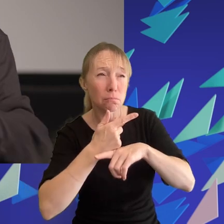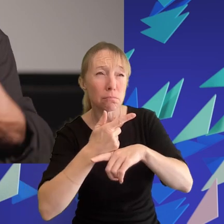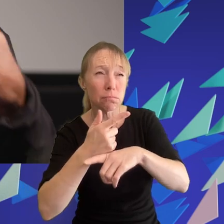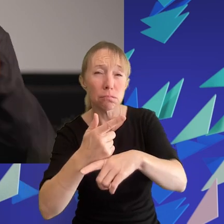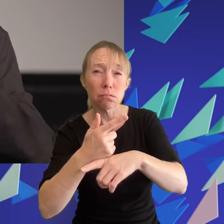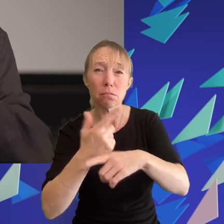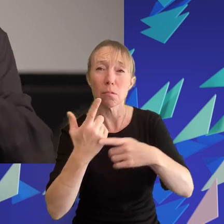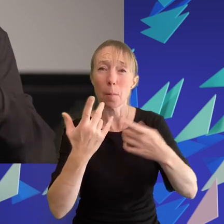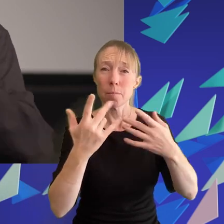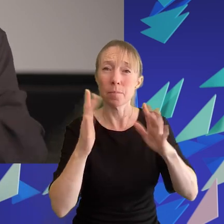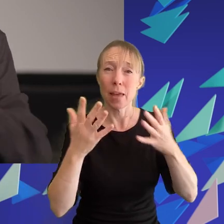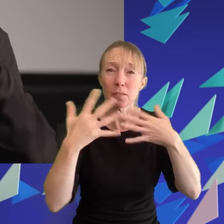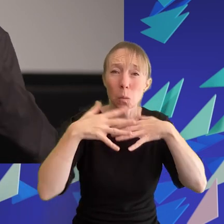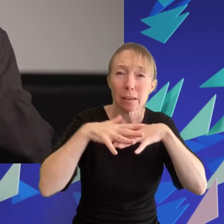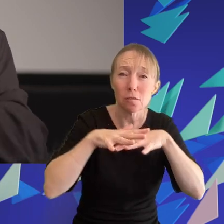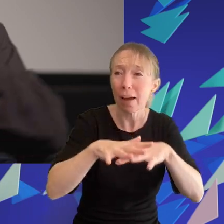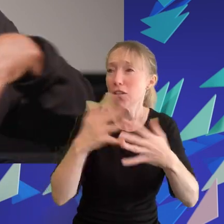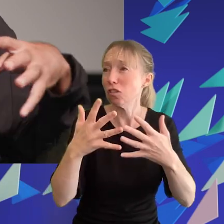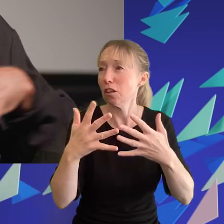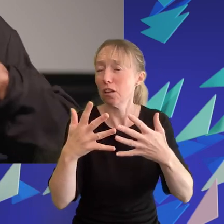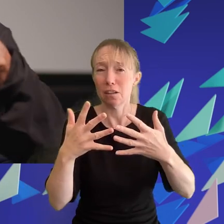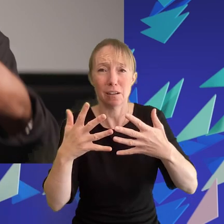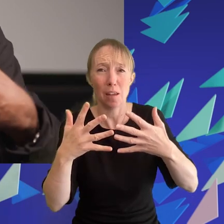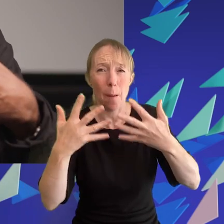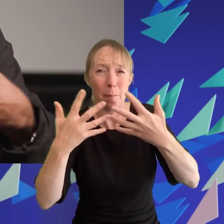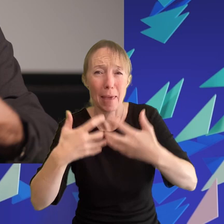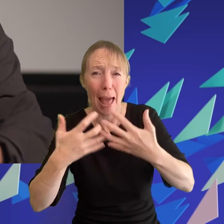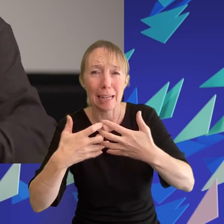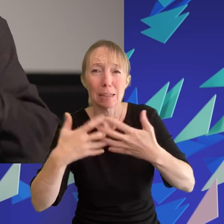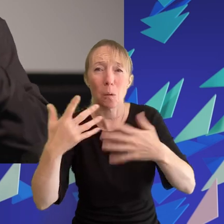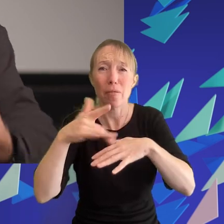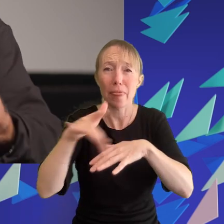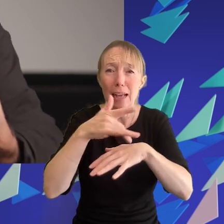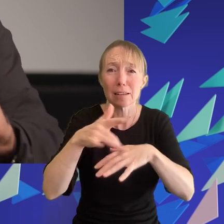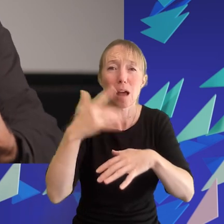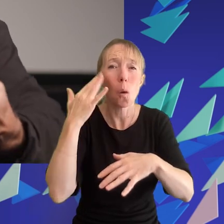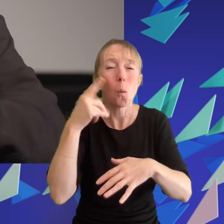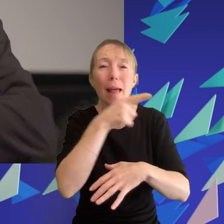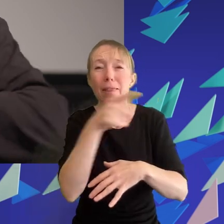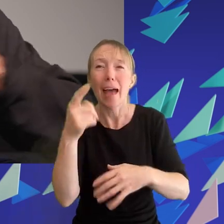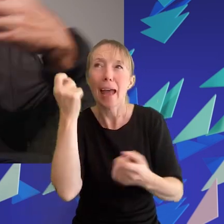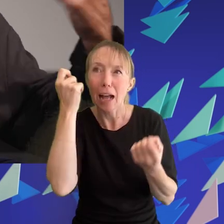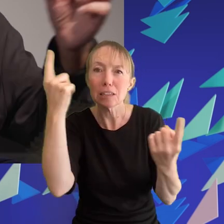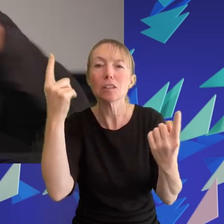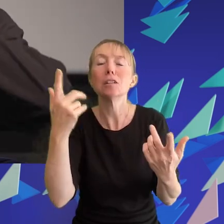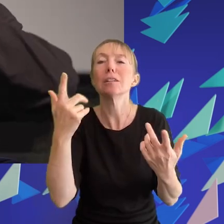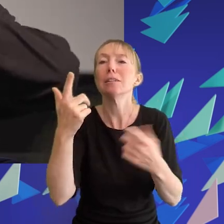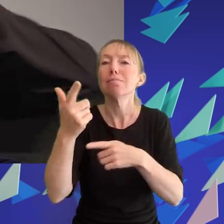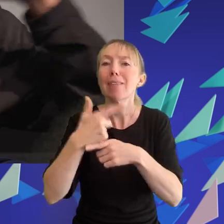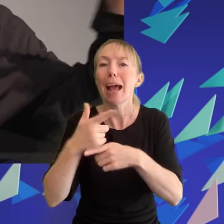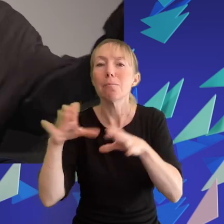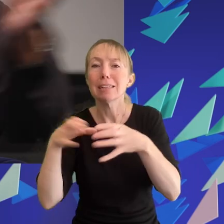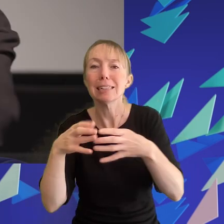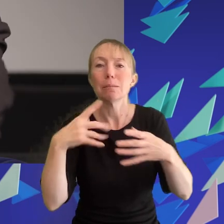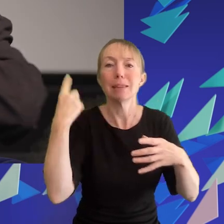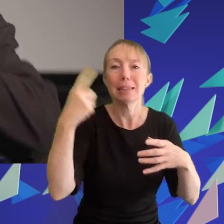own integration, physical mechanics of the theater. And once these guys got that, and the camera team, and the sound, and